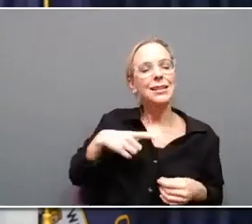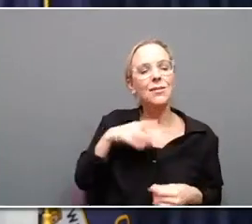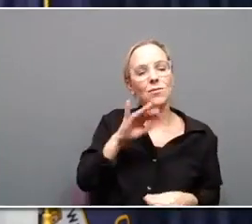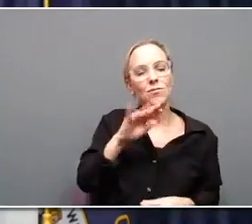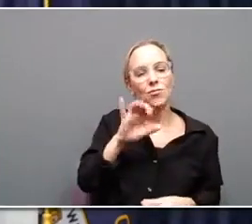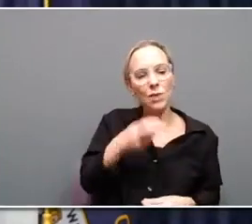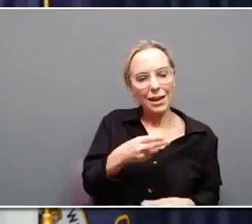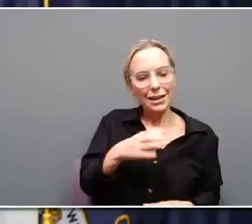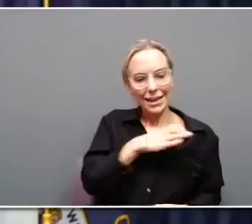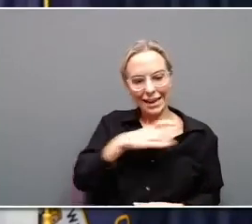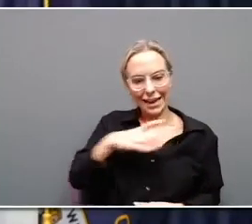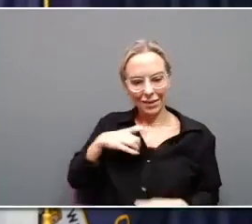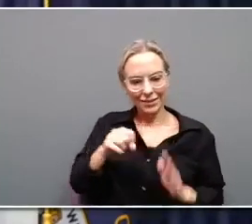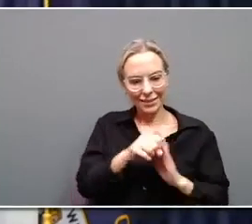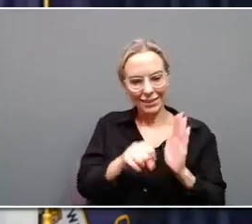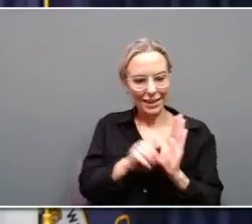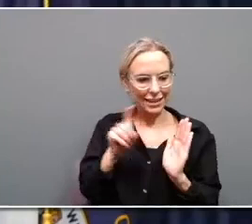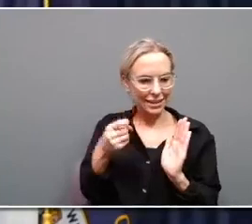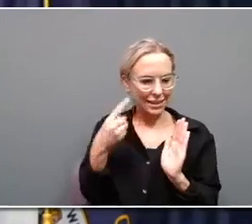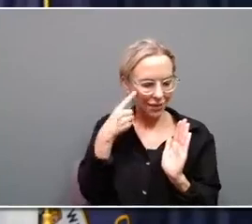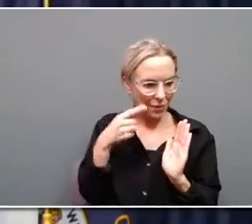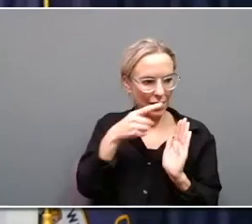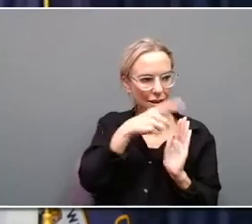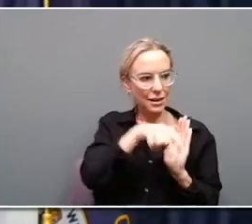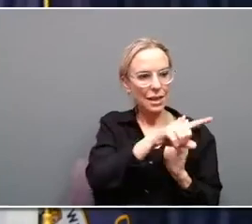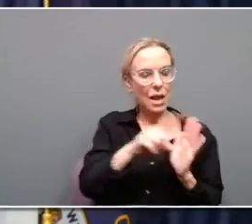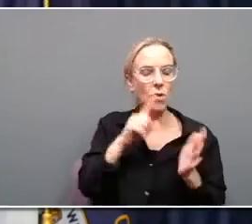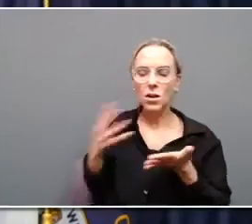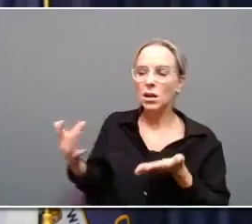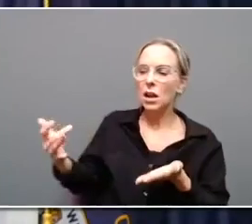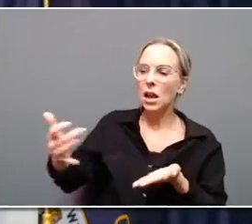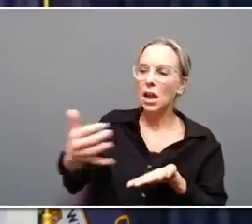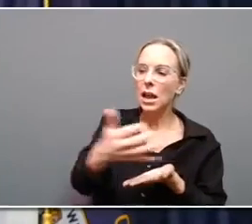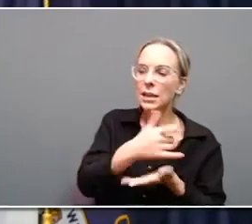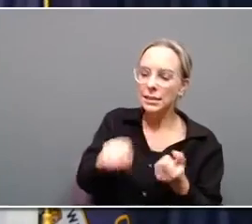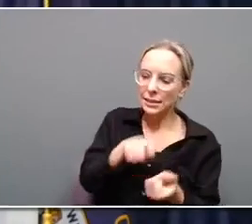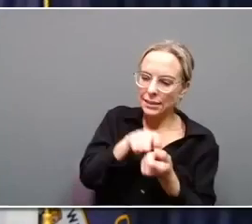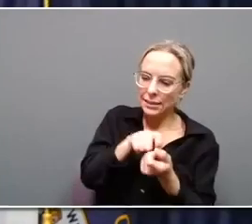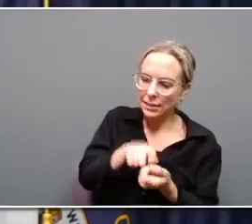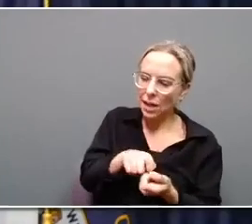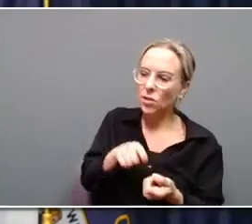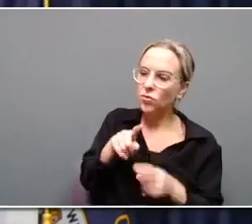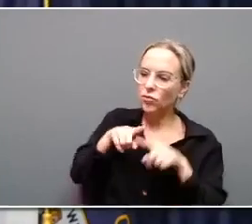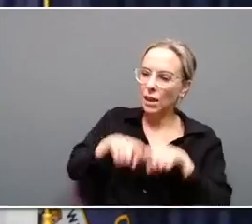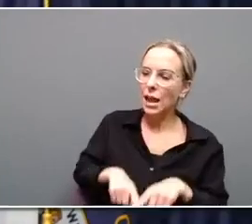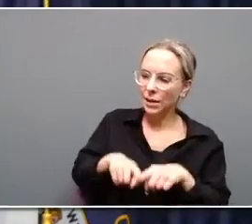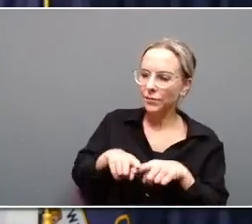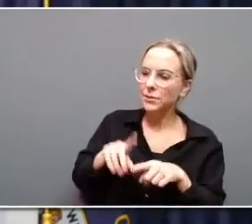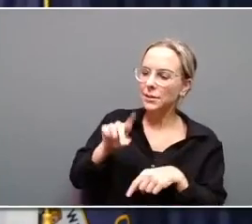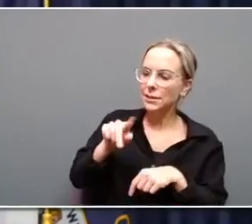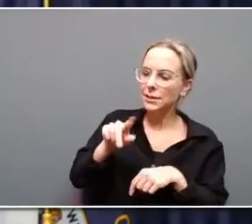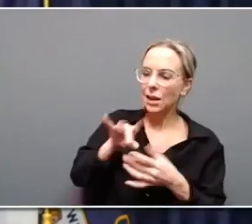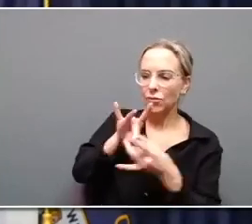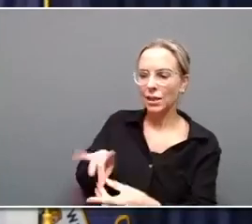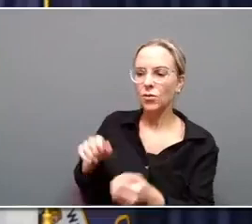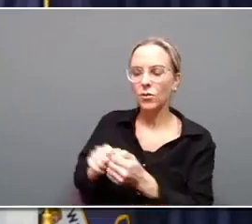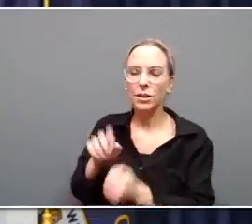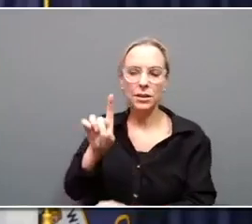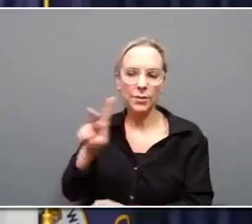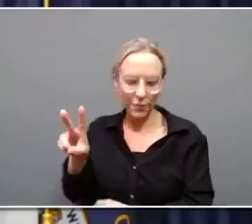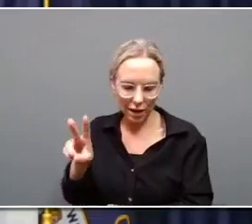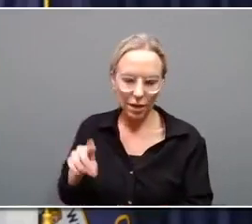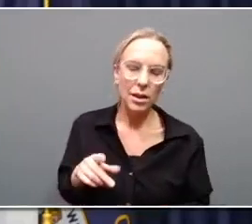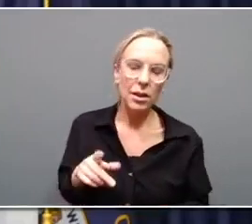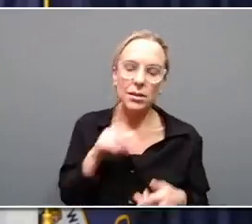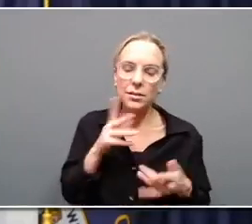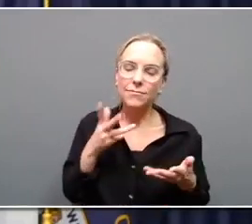Council of State Governments to collect detailed and reliable data related to domestic violence. By enhancing our